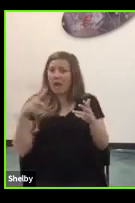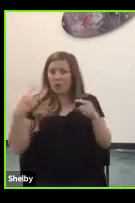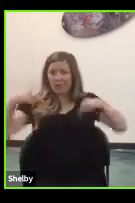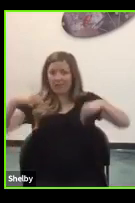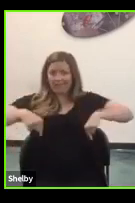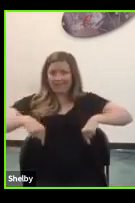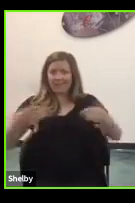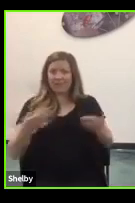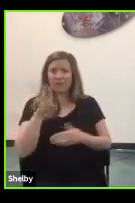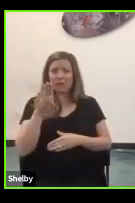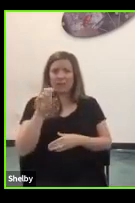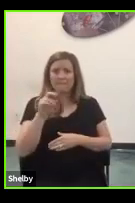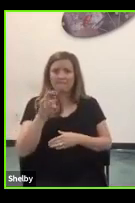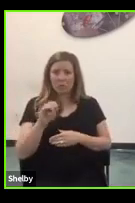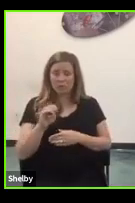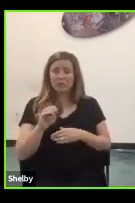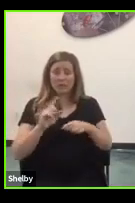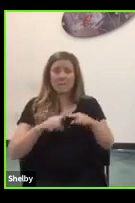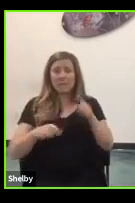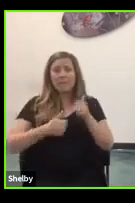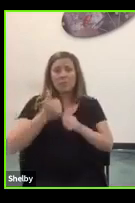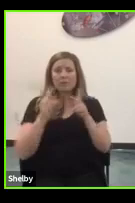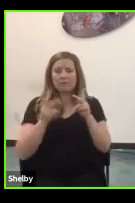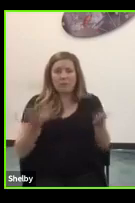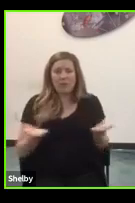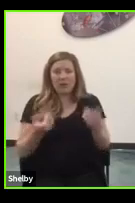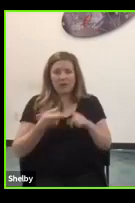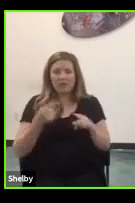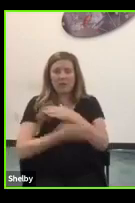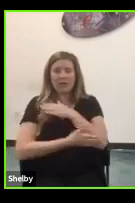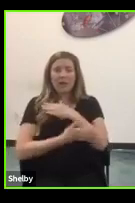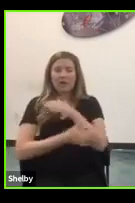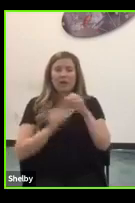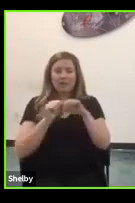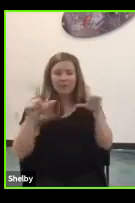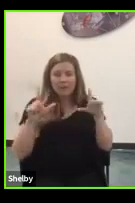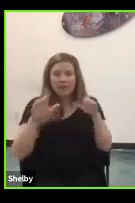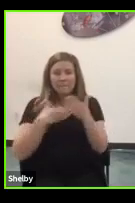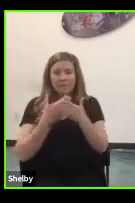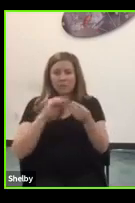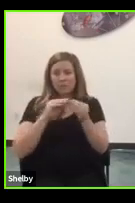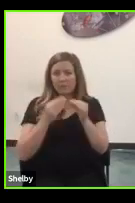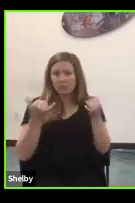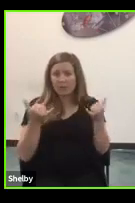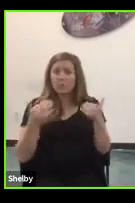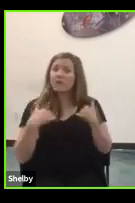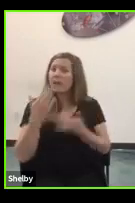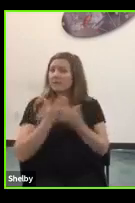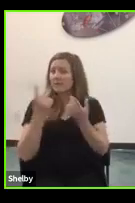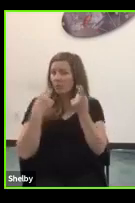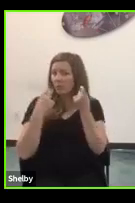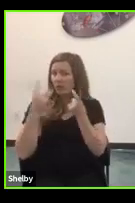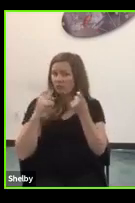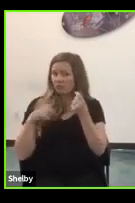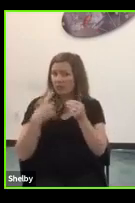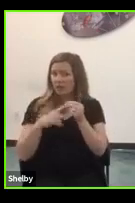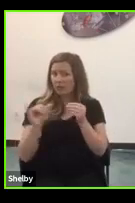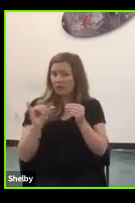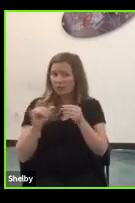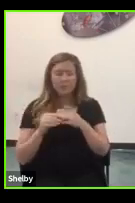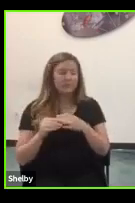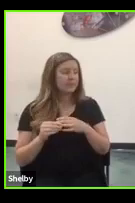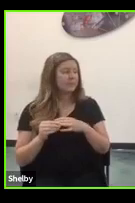the majority of people tested were in Boone County, and I'm pulling up those numbers now because we've had some questions about it.